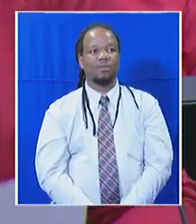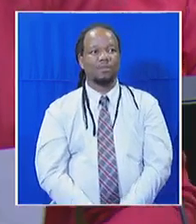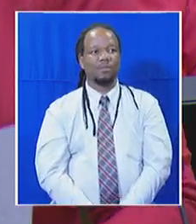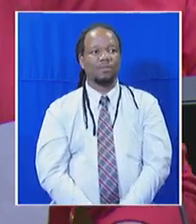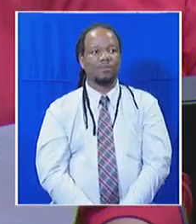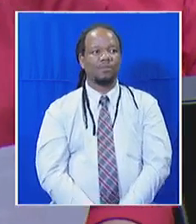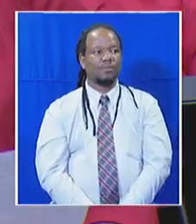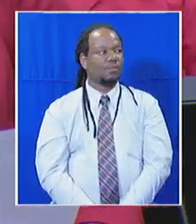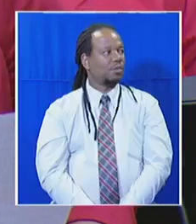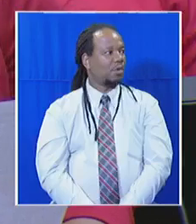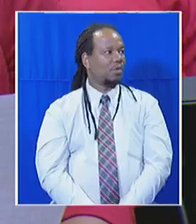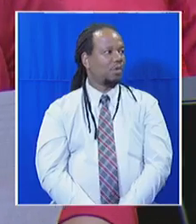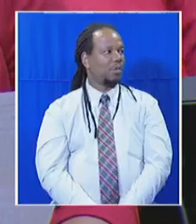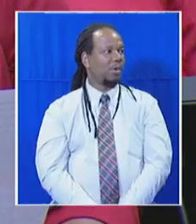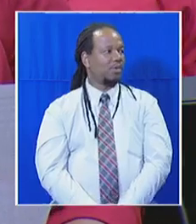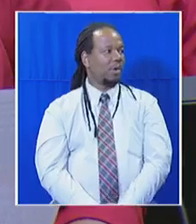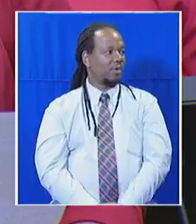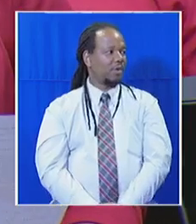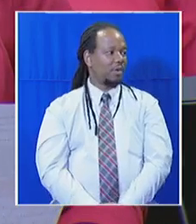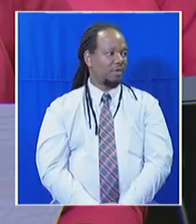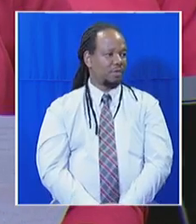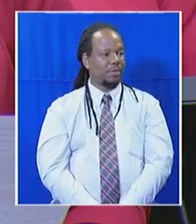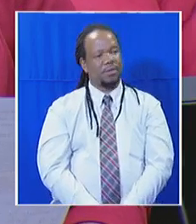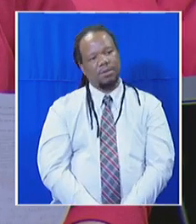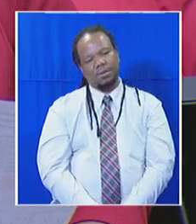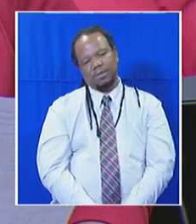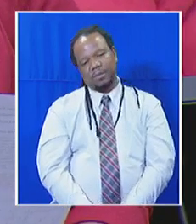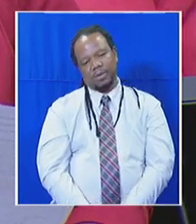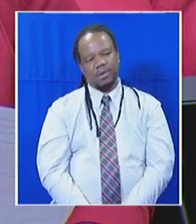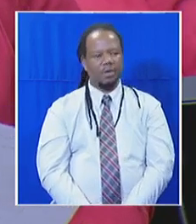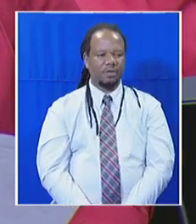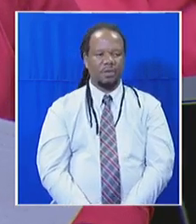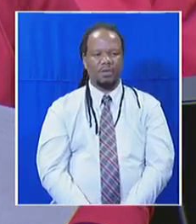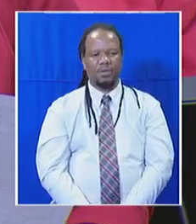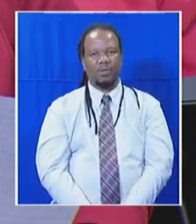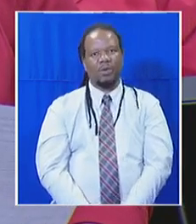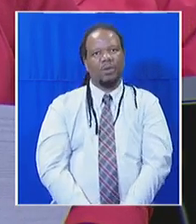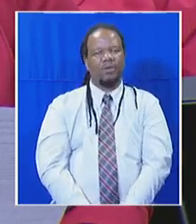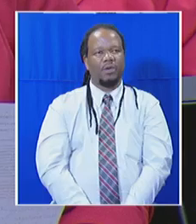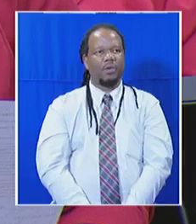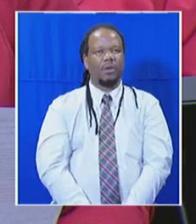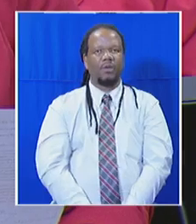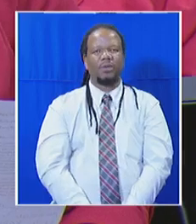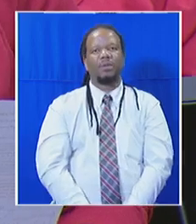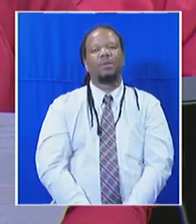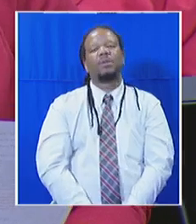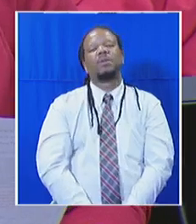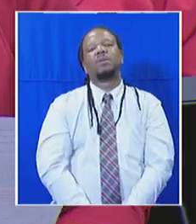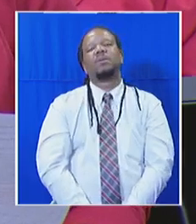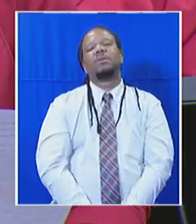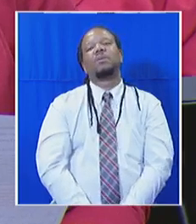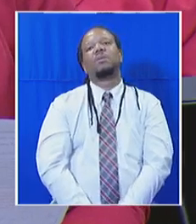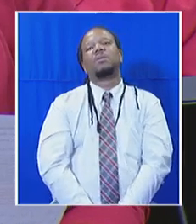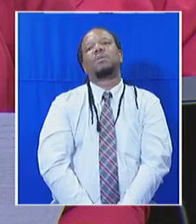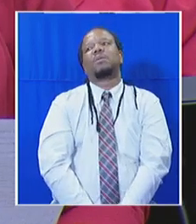Letona ka ngwaga wa Sedimonthole ngwaga wa 2014 re bone mo presidente a thankgolola semmuso